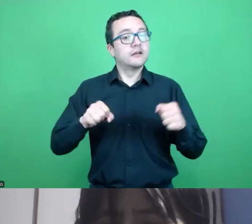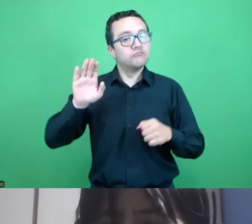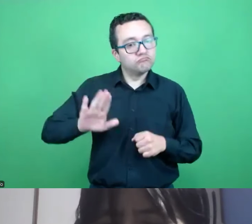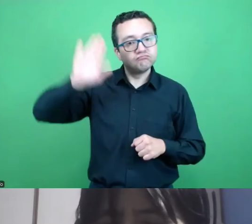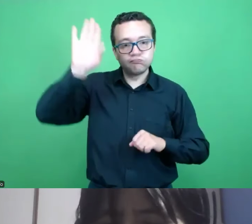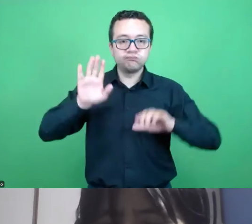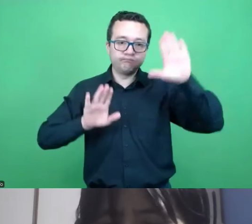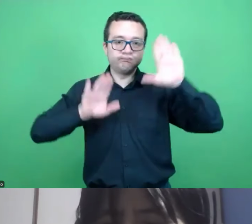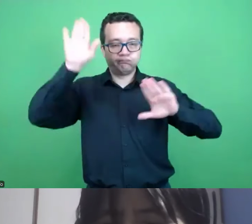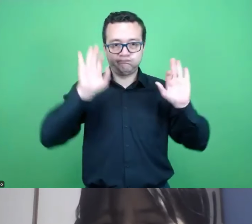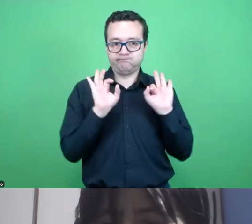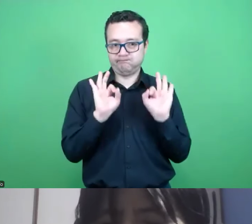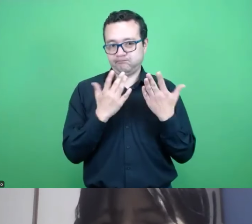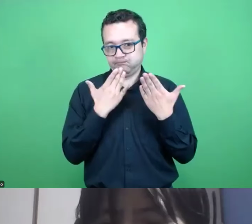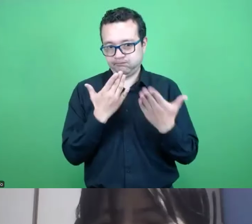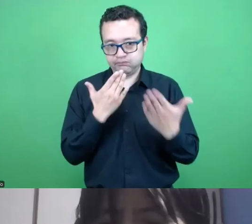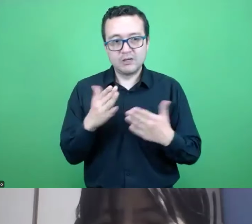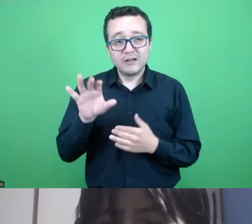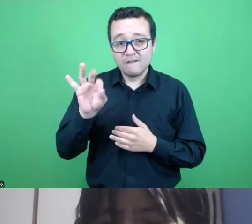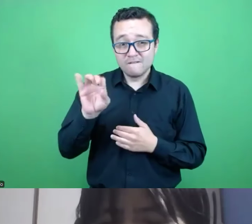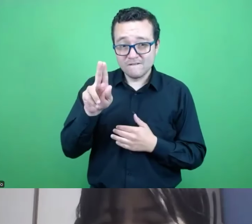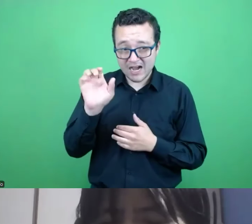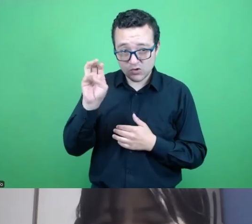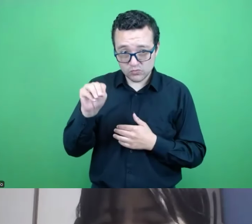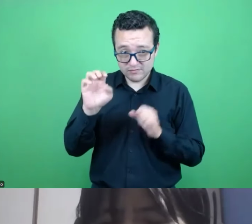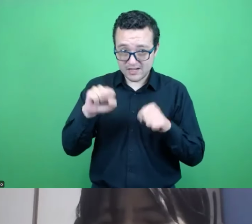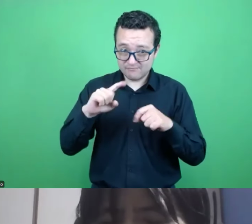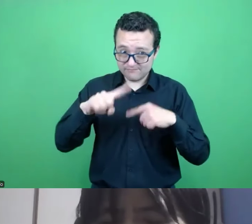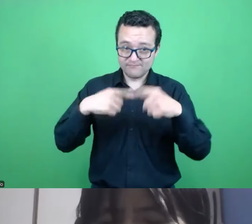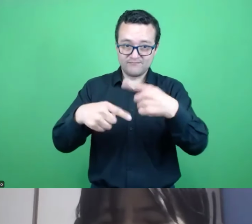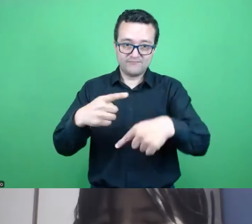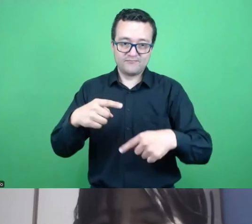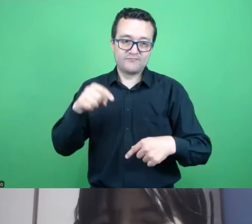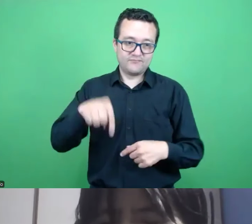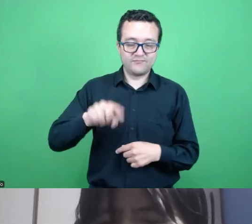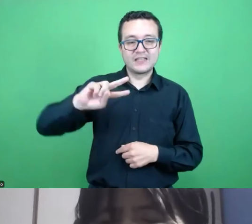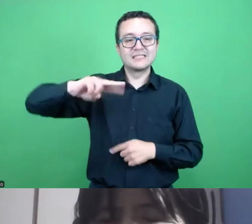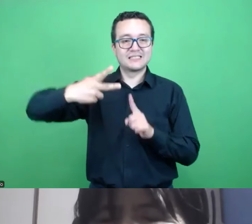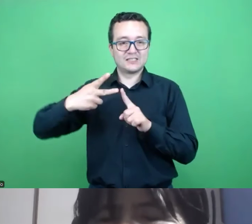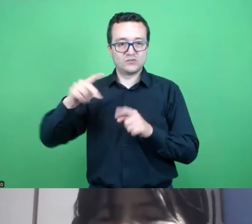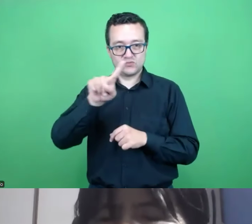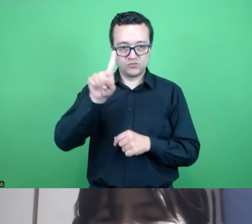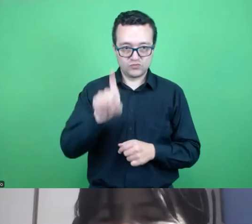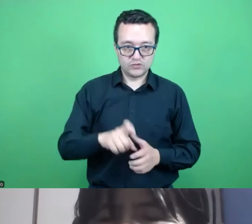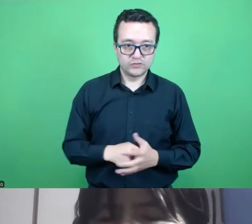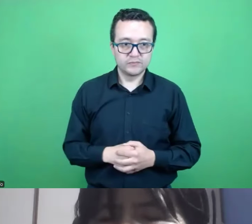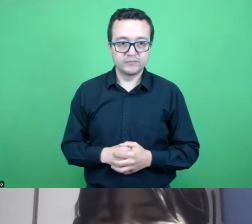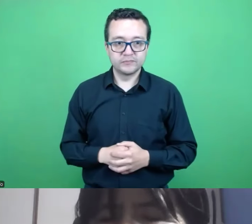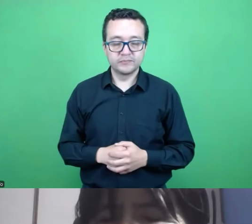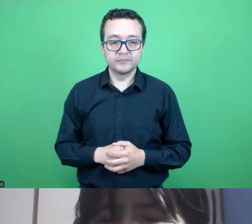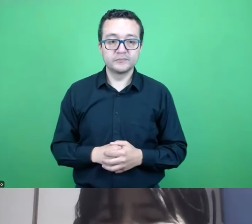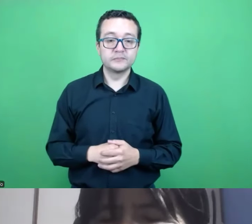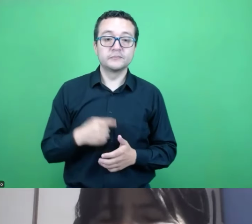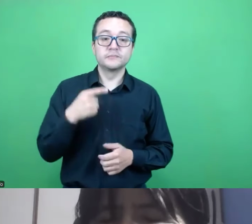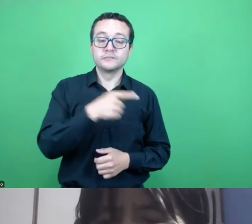question. Ya, saya hanya Right.